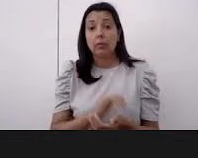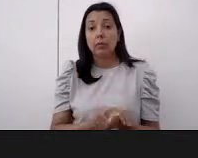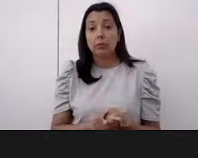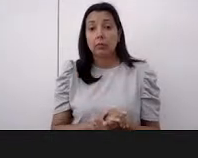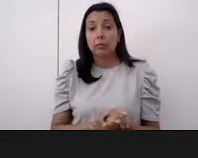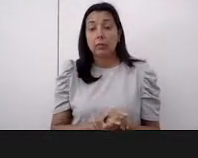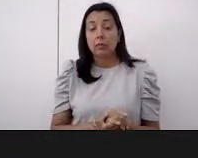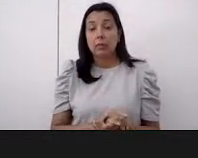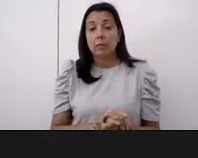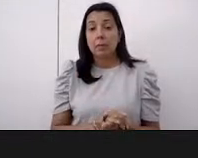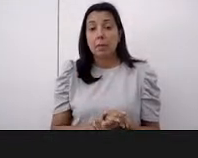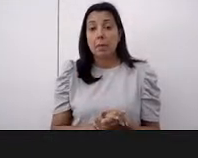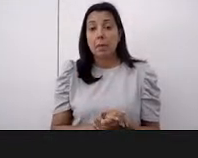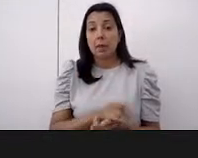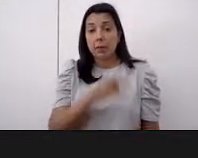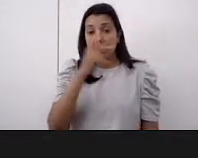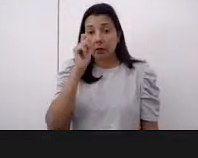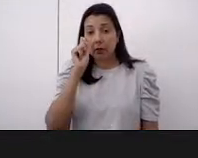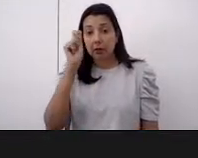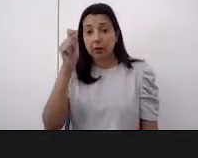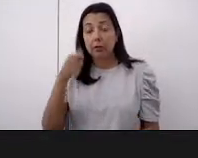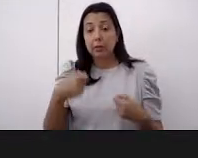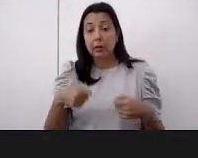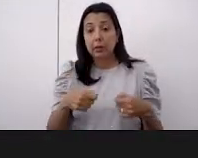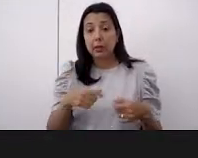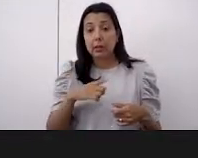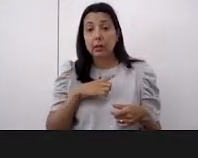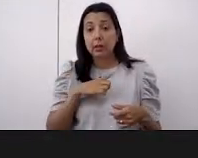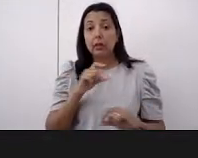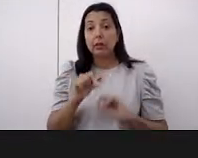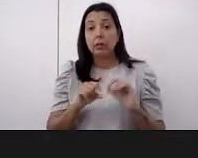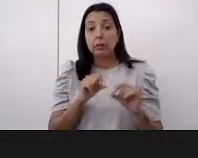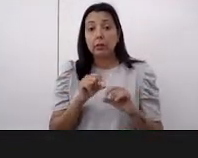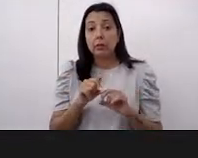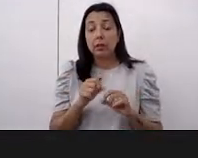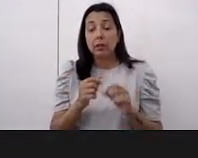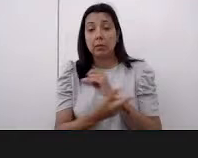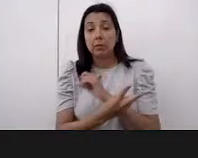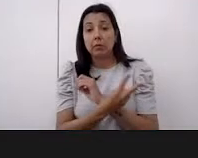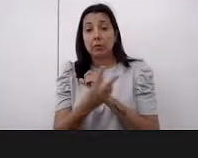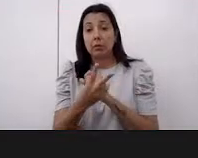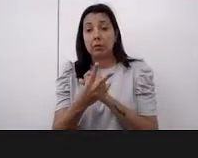political, administrative, professional, or technical in nature.